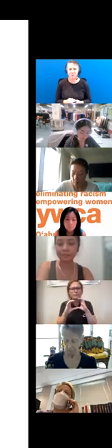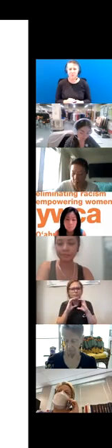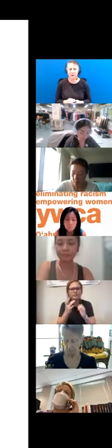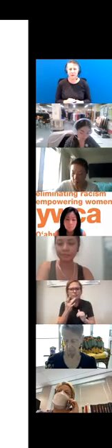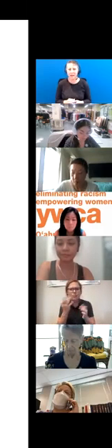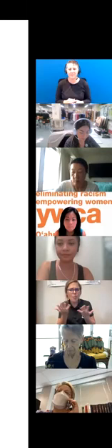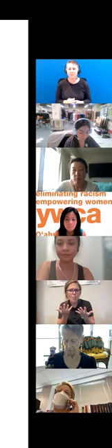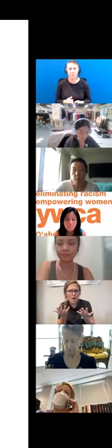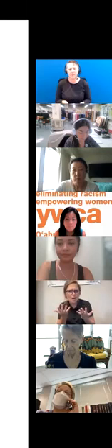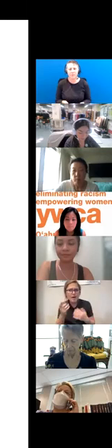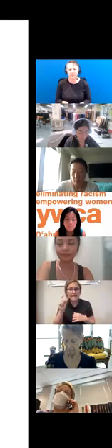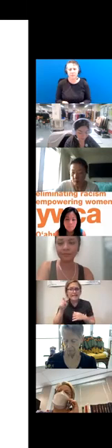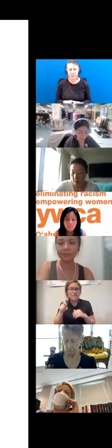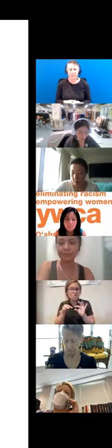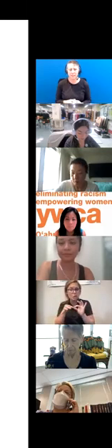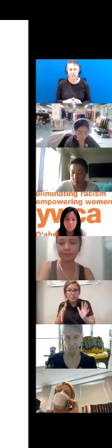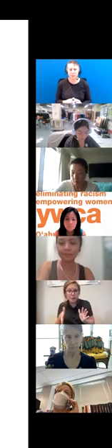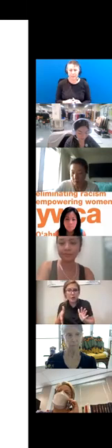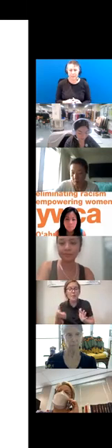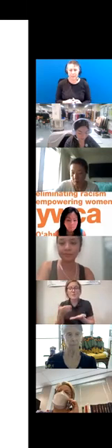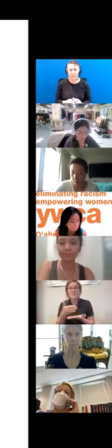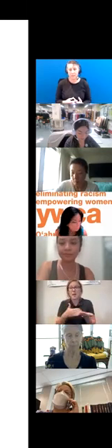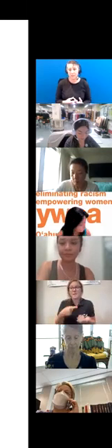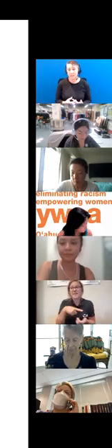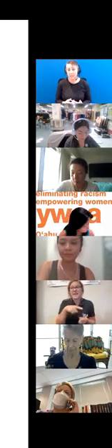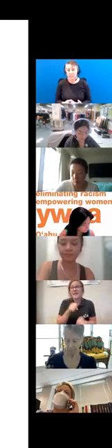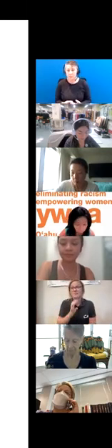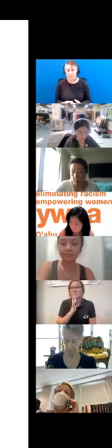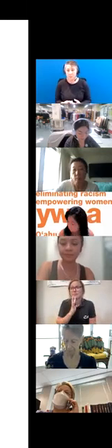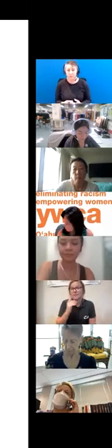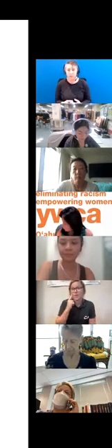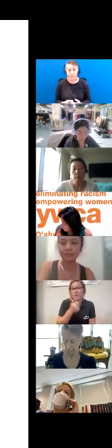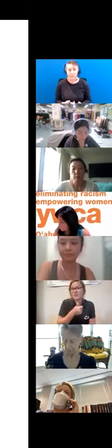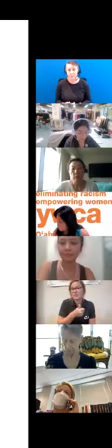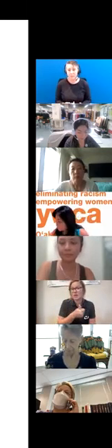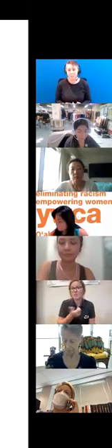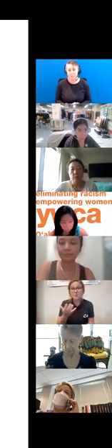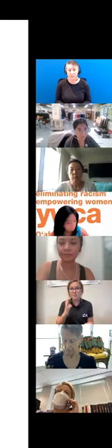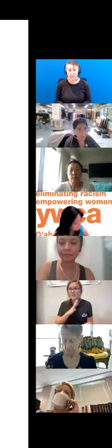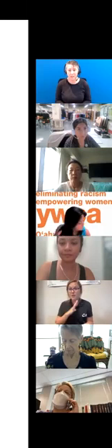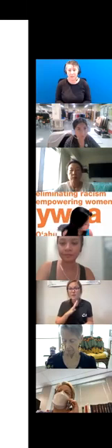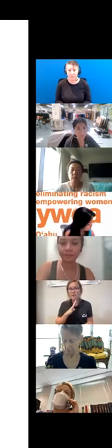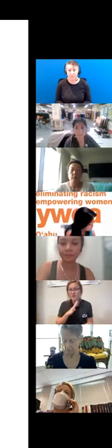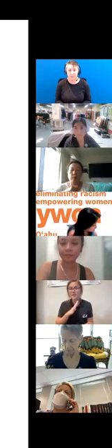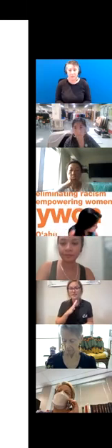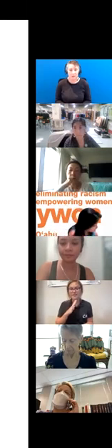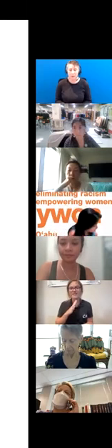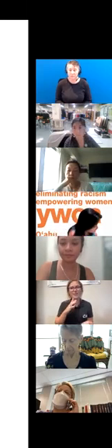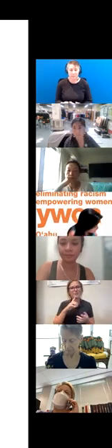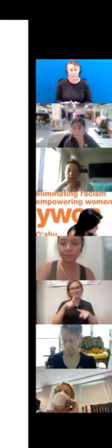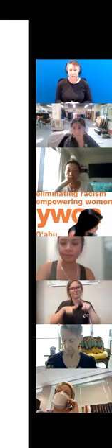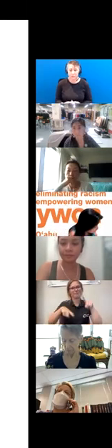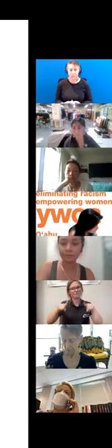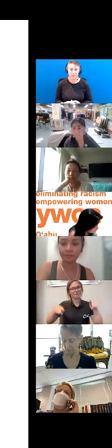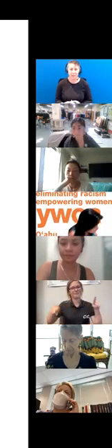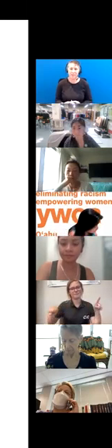to be aware and ask them, what is their communication preference? Do they need an interpreter? Some of them can speak for themselves, and